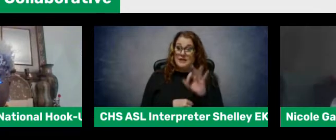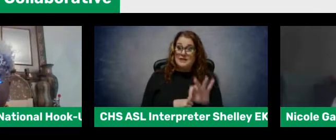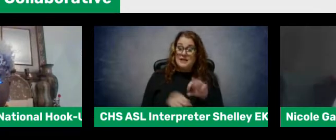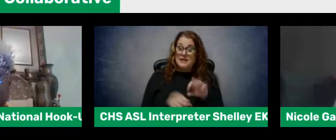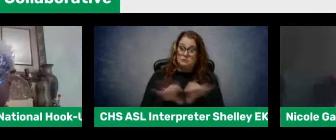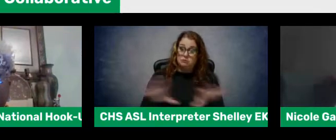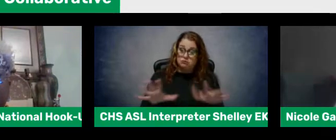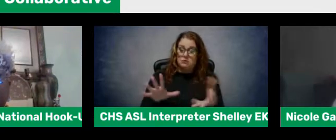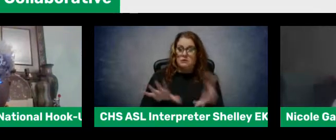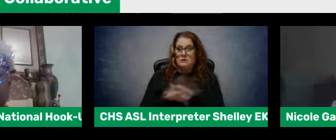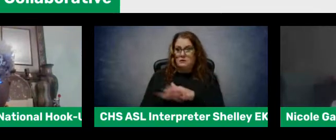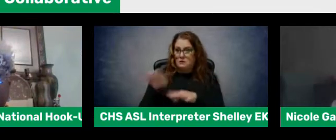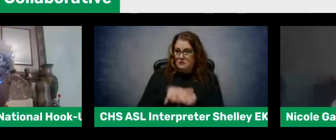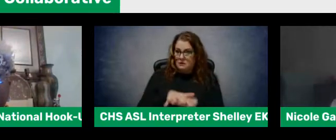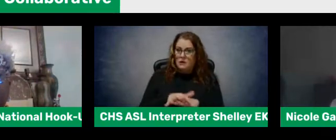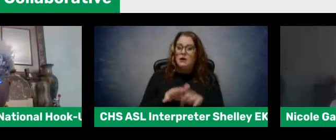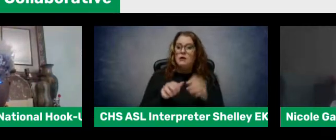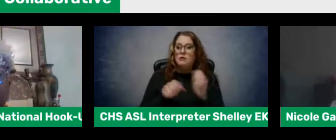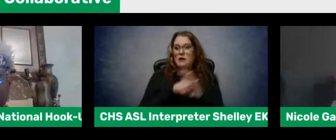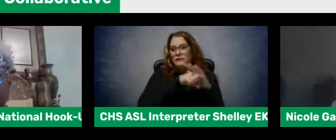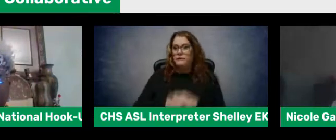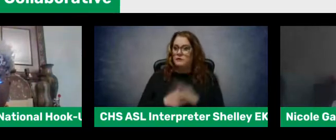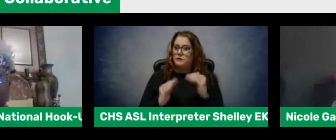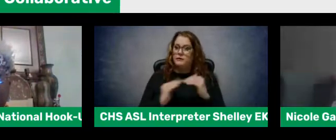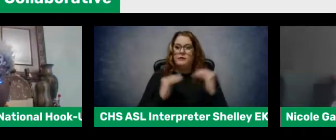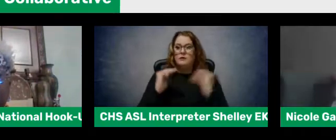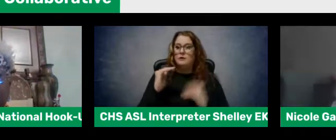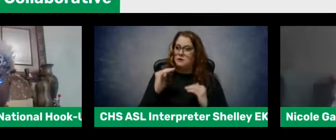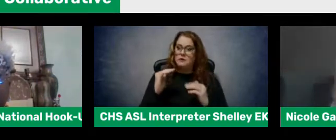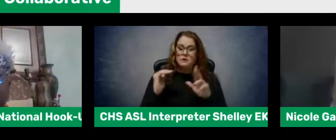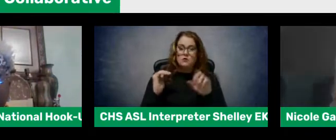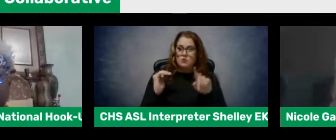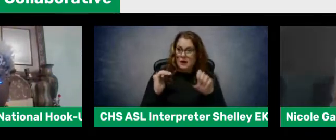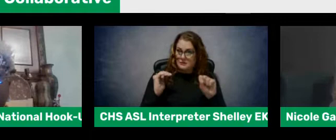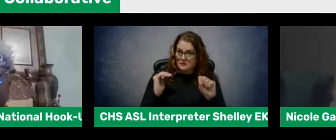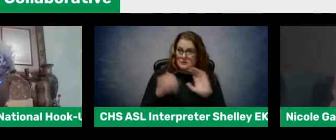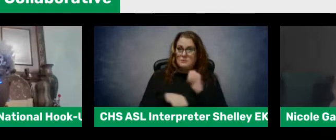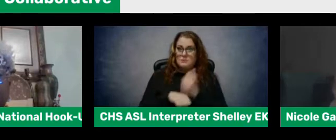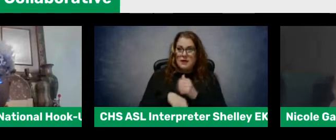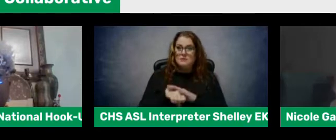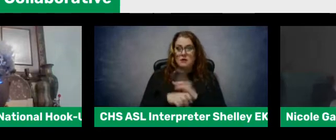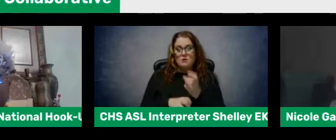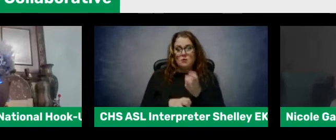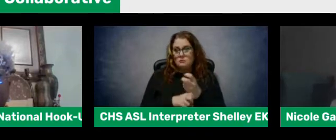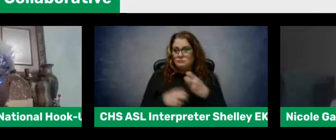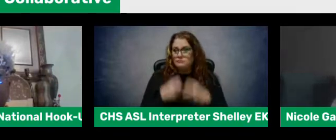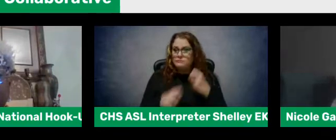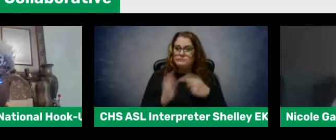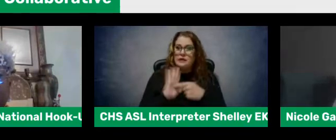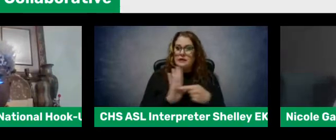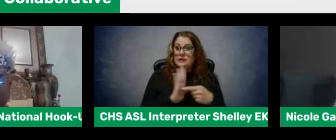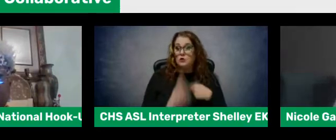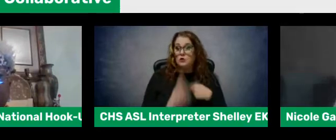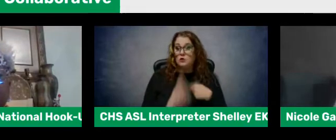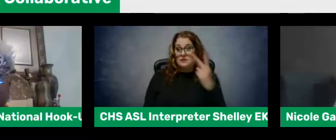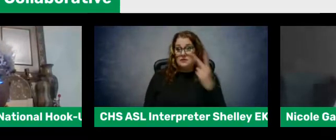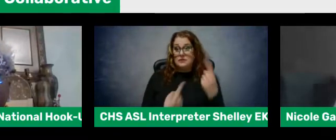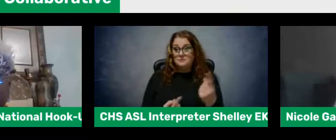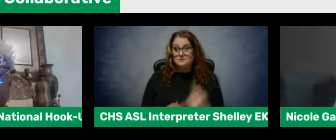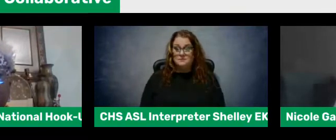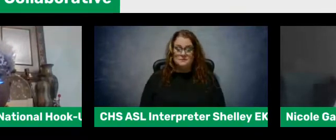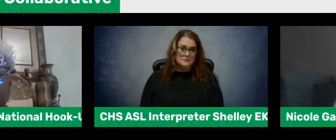overlaid a lot of the disproportionate case rates based on those hardship indicators we've seen.